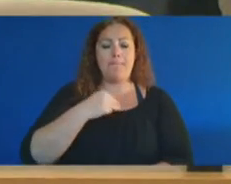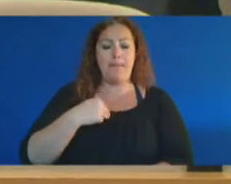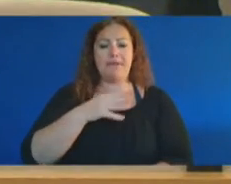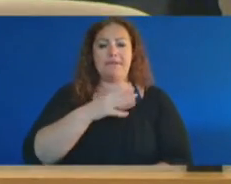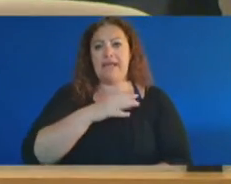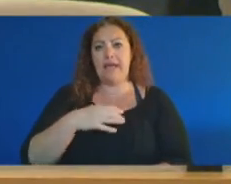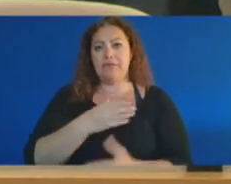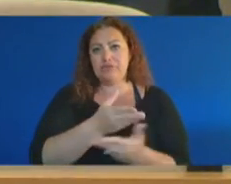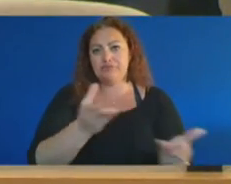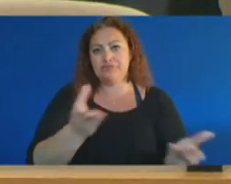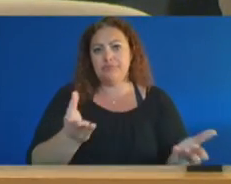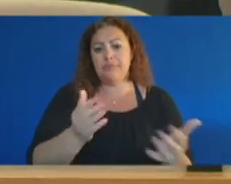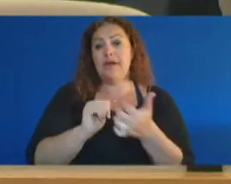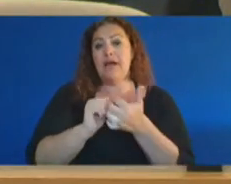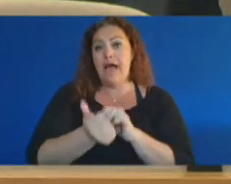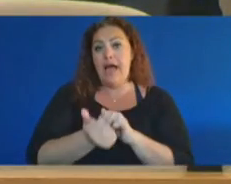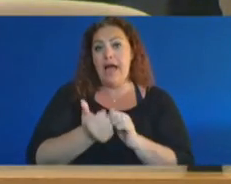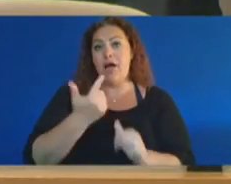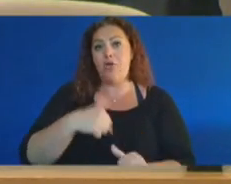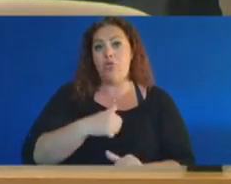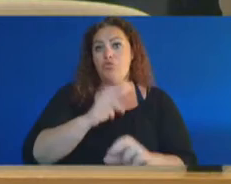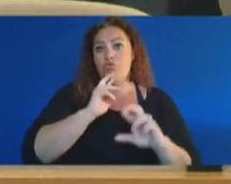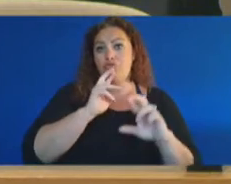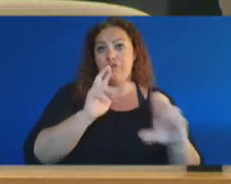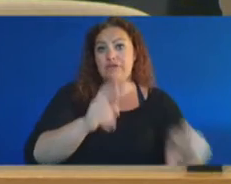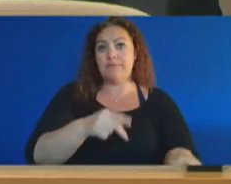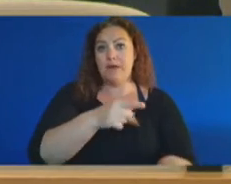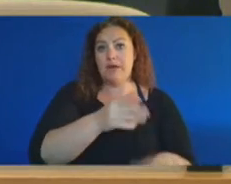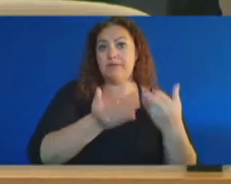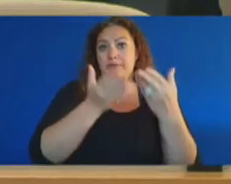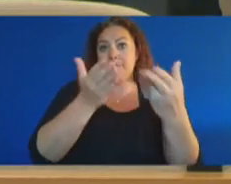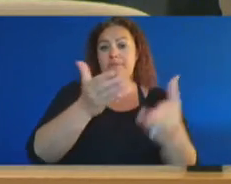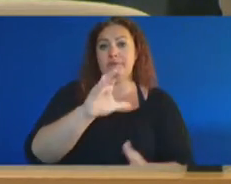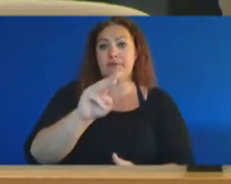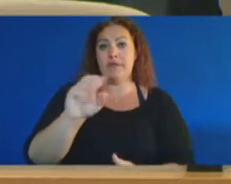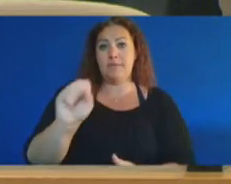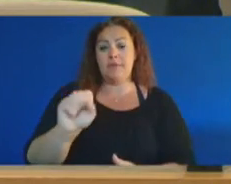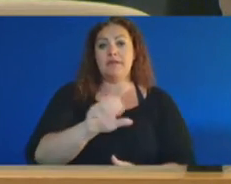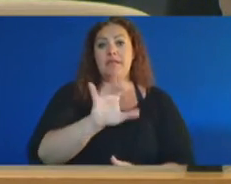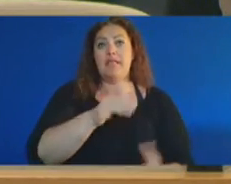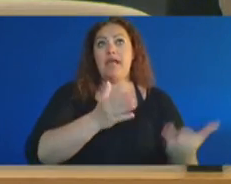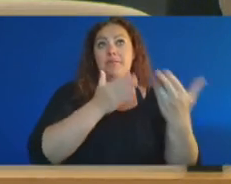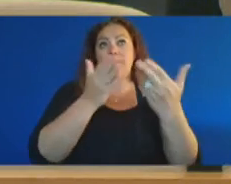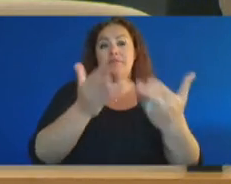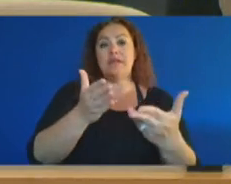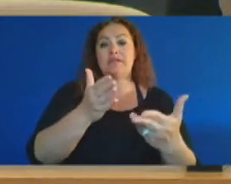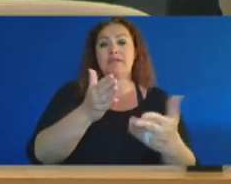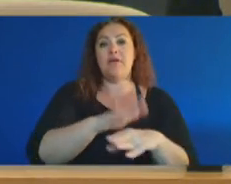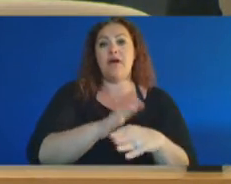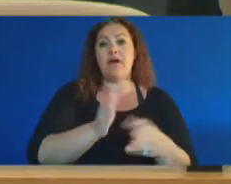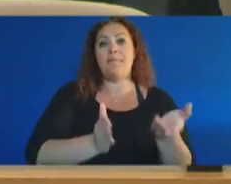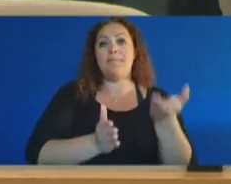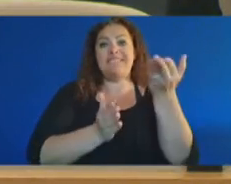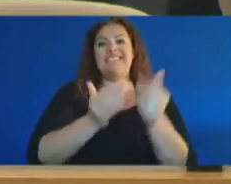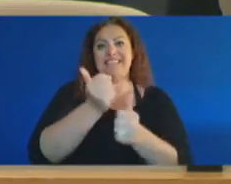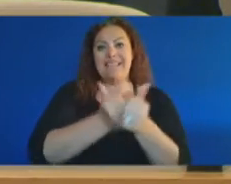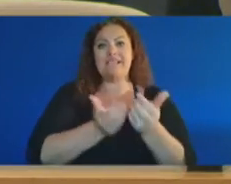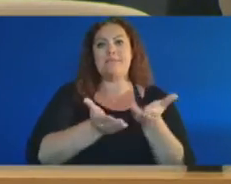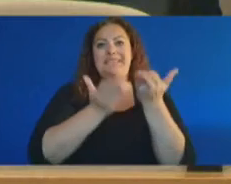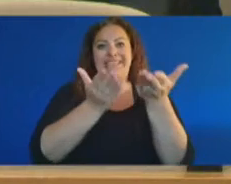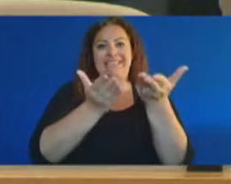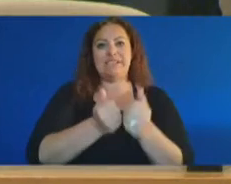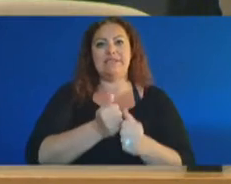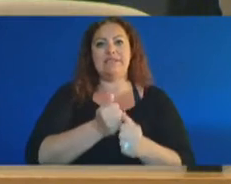the the way that we respond to petitions at CMS they are presented to us on a petition by petition basis